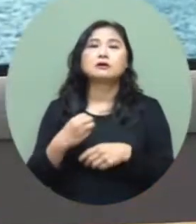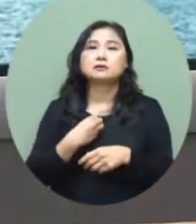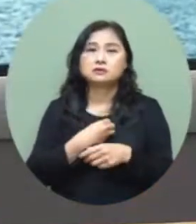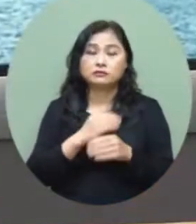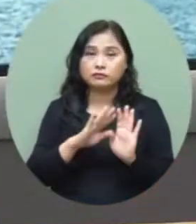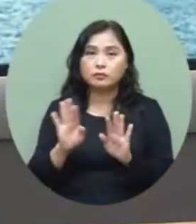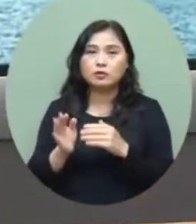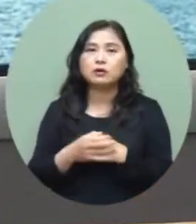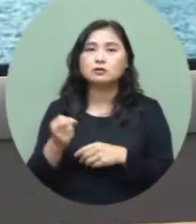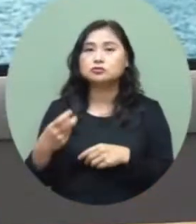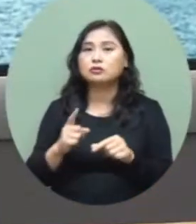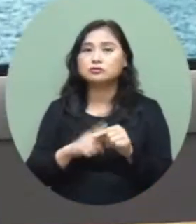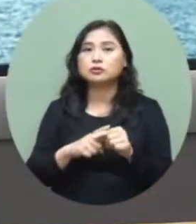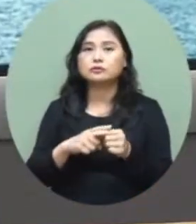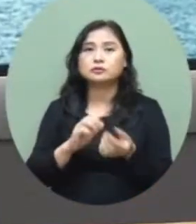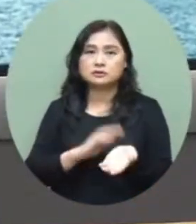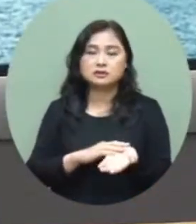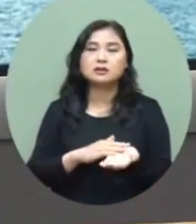than the